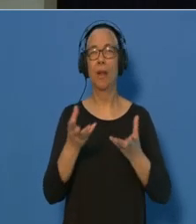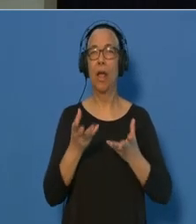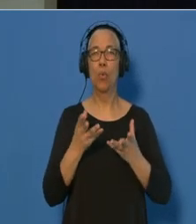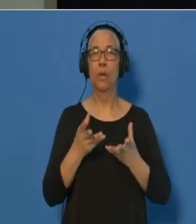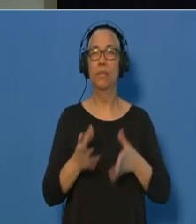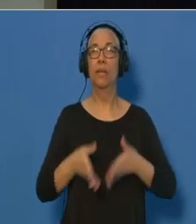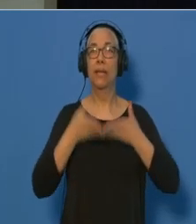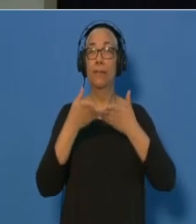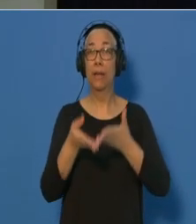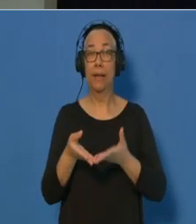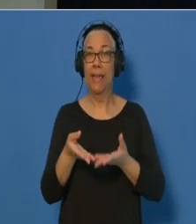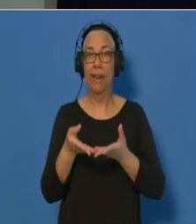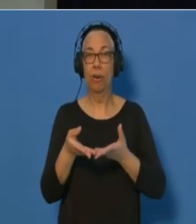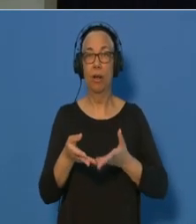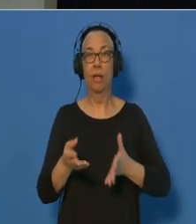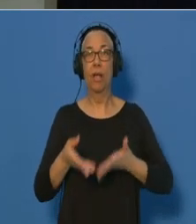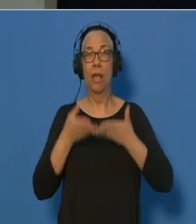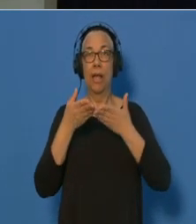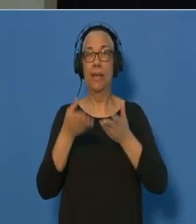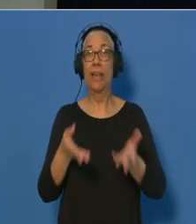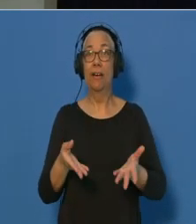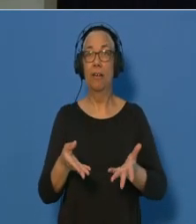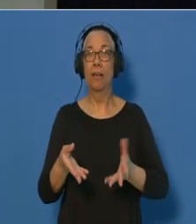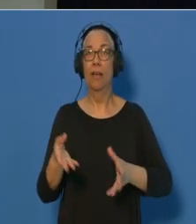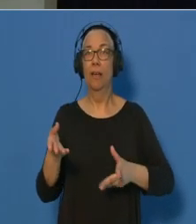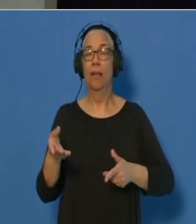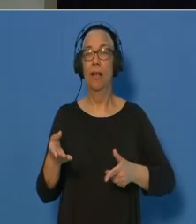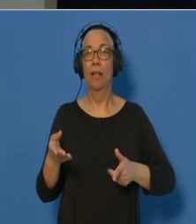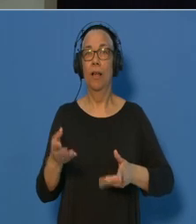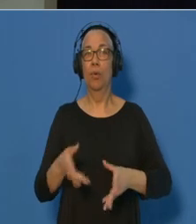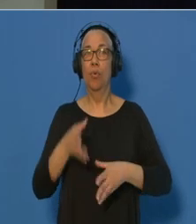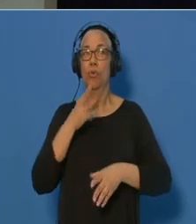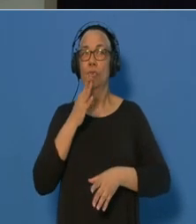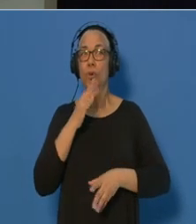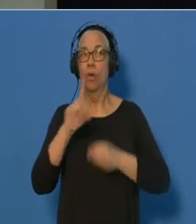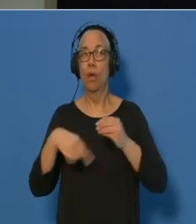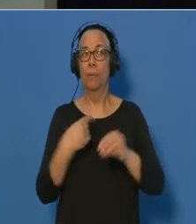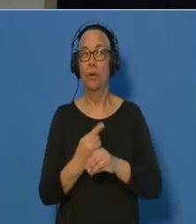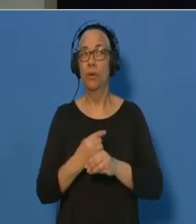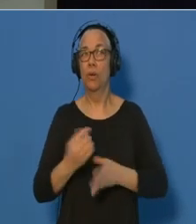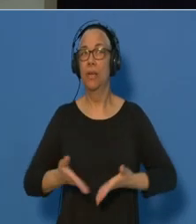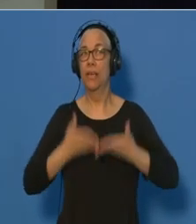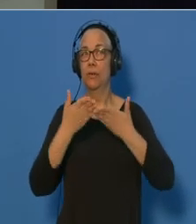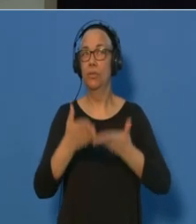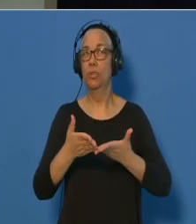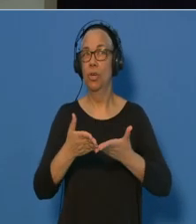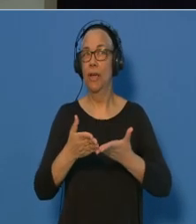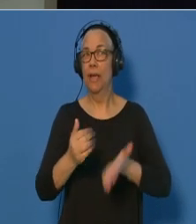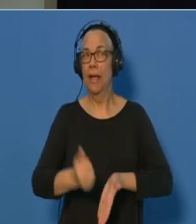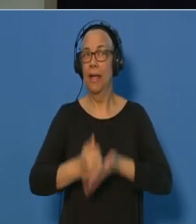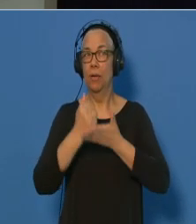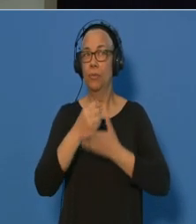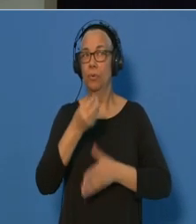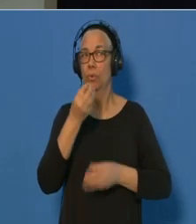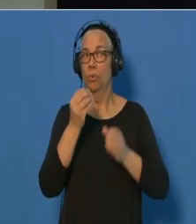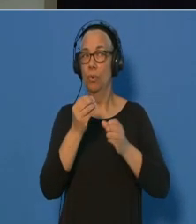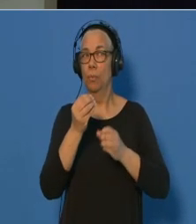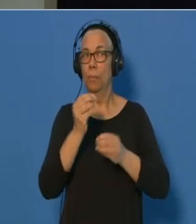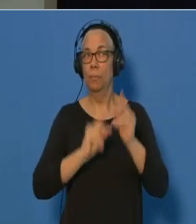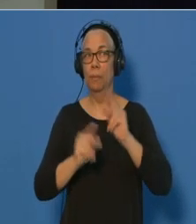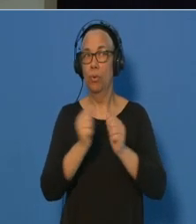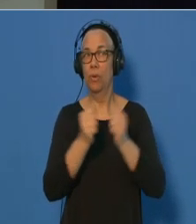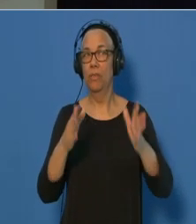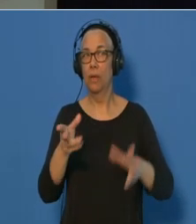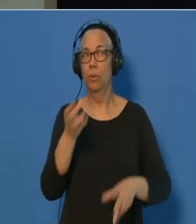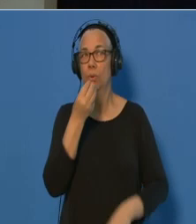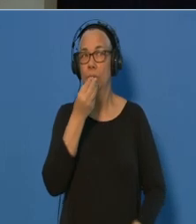an update on the arrangements that our government has put in place to help our homeless citizens shelter in place. First, let me say that this has been an